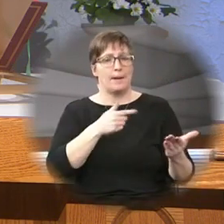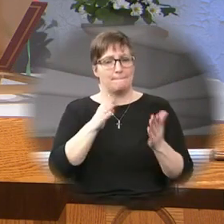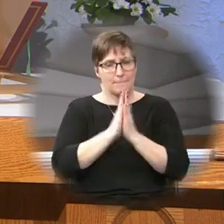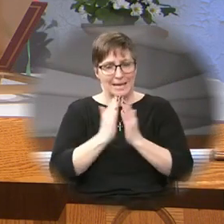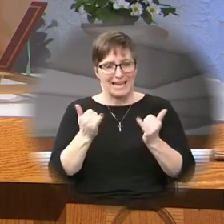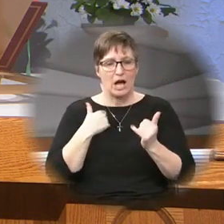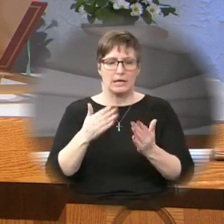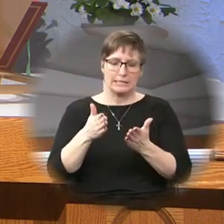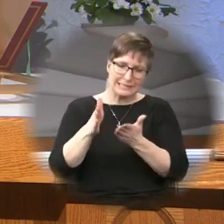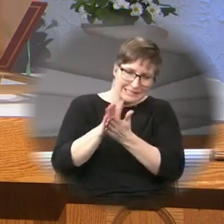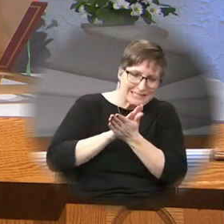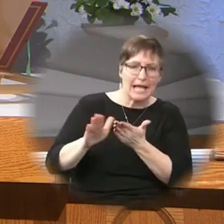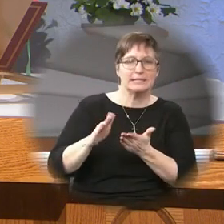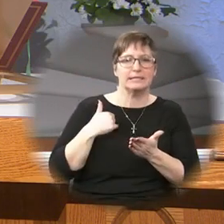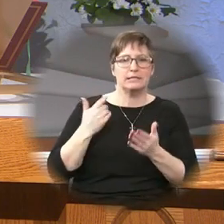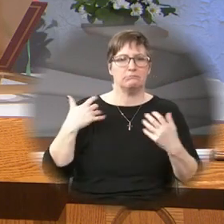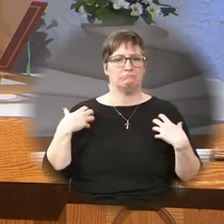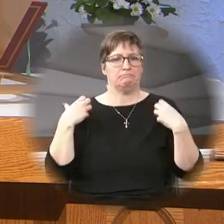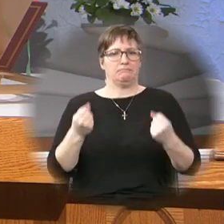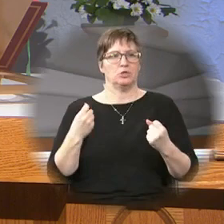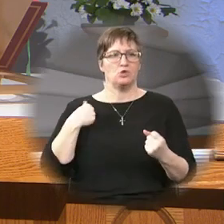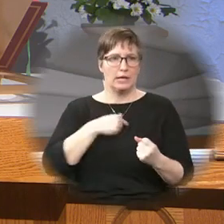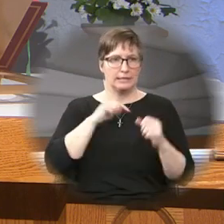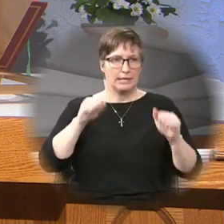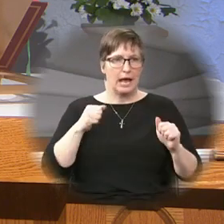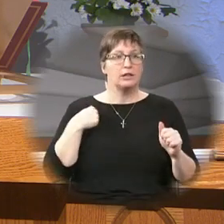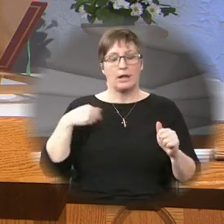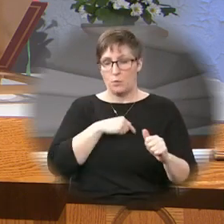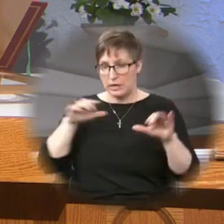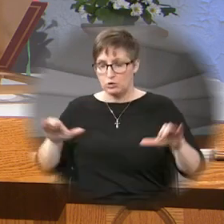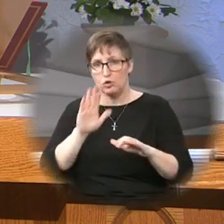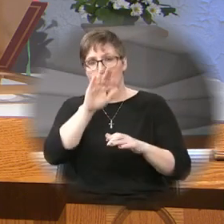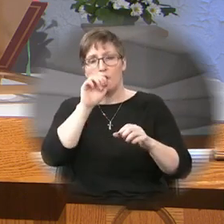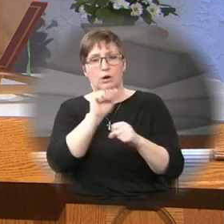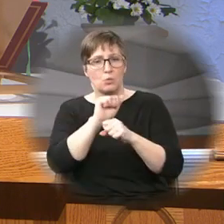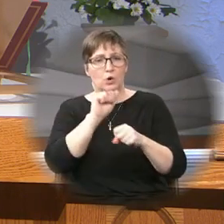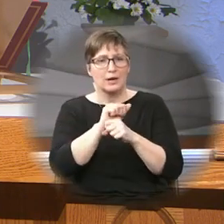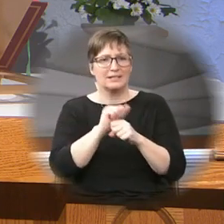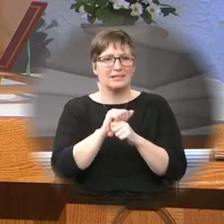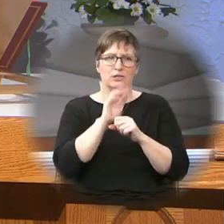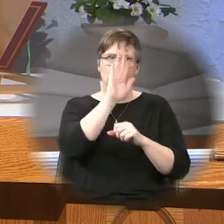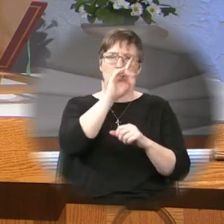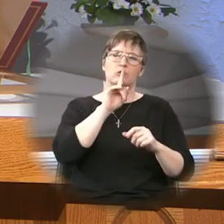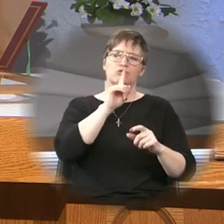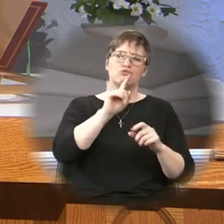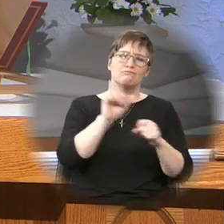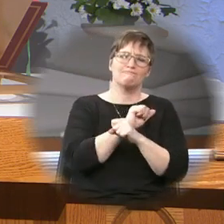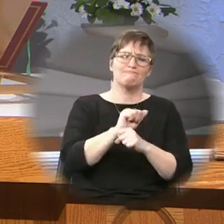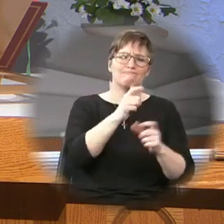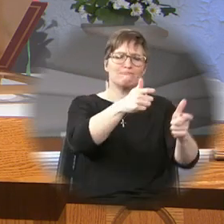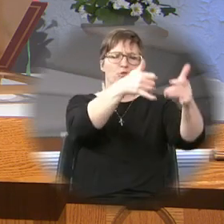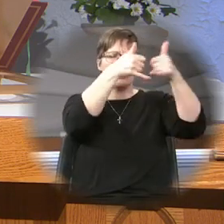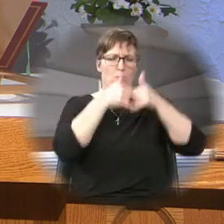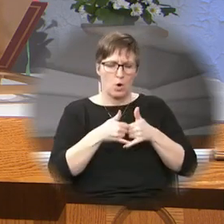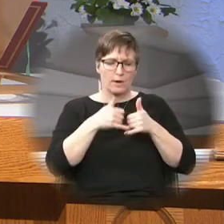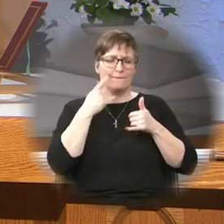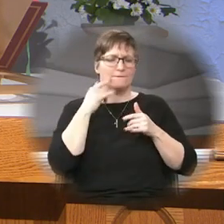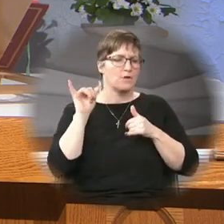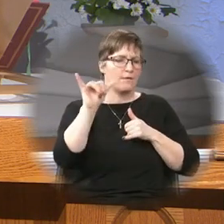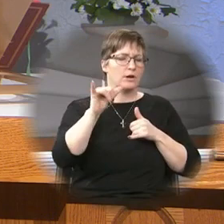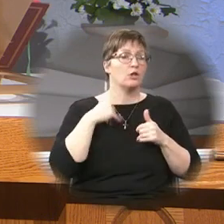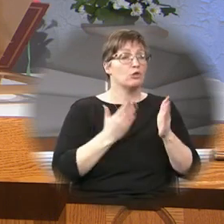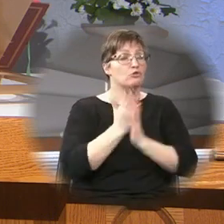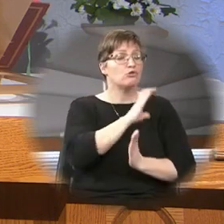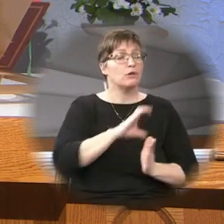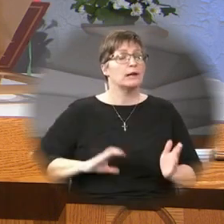cleanse and renew us, and may it become for those who do your will the source of eternal reward. Through Christ our